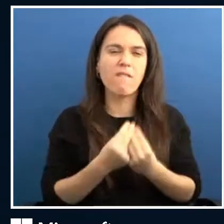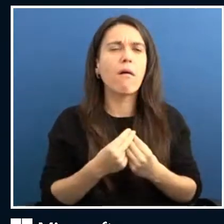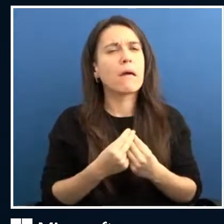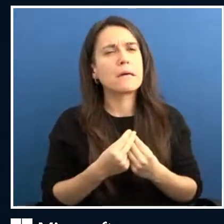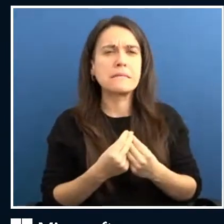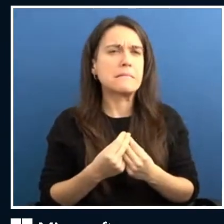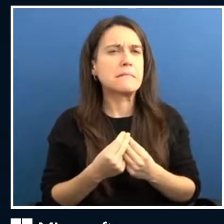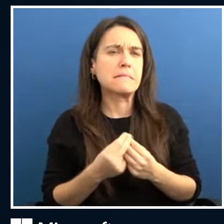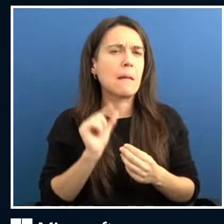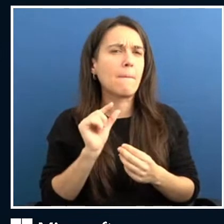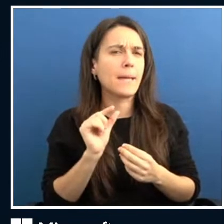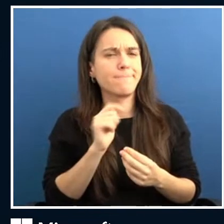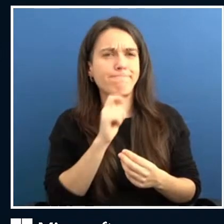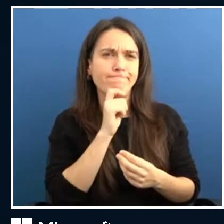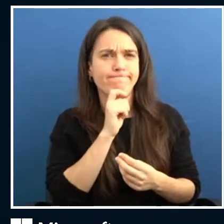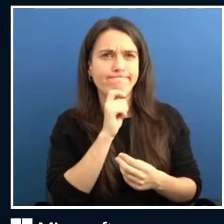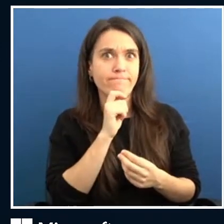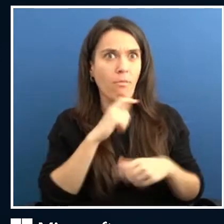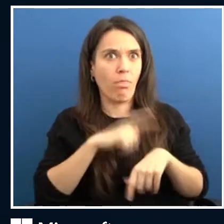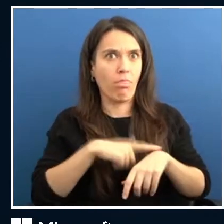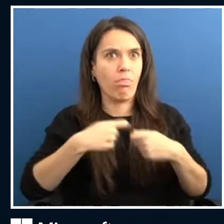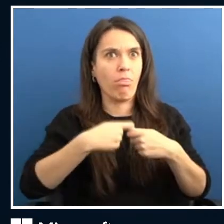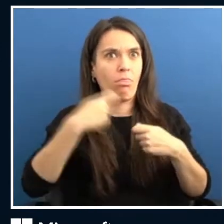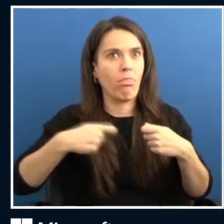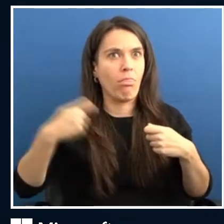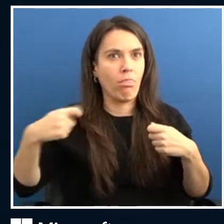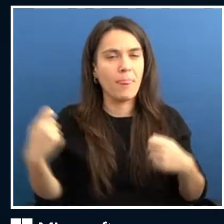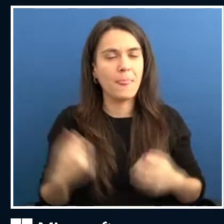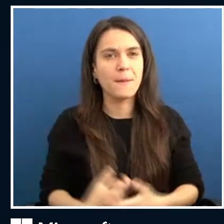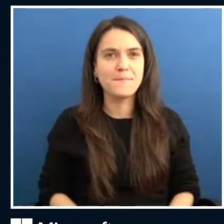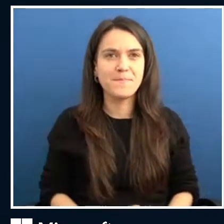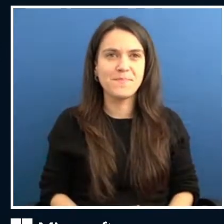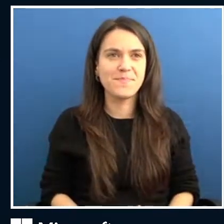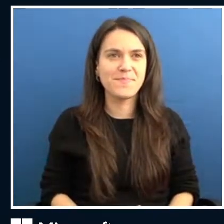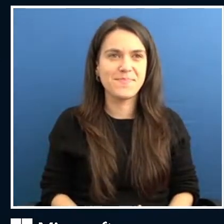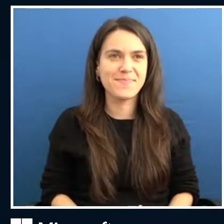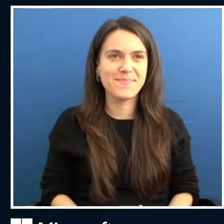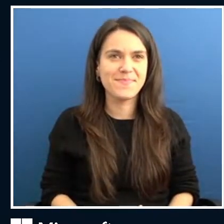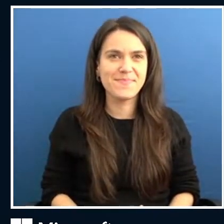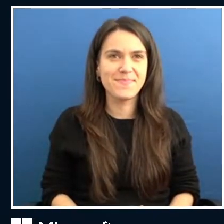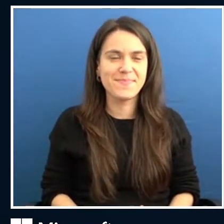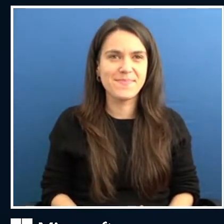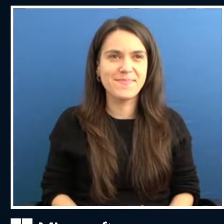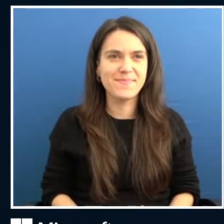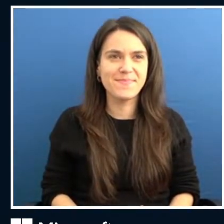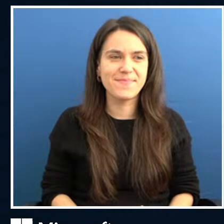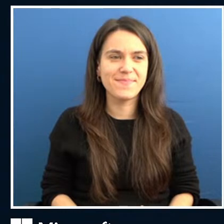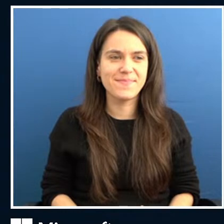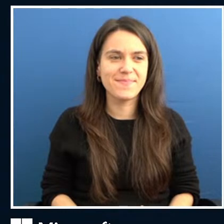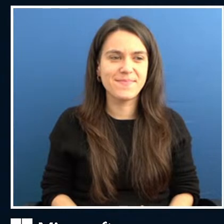just take forever. So this TensorFlow API does